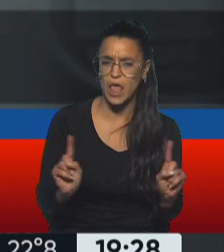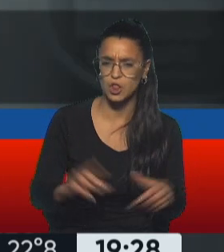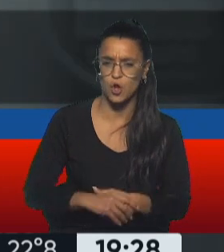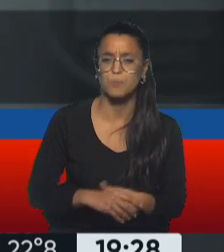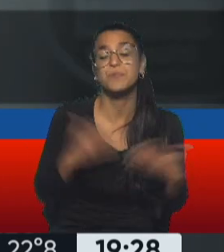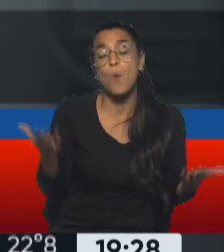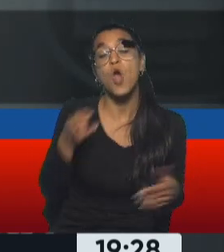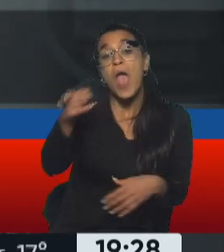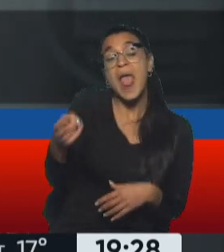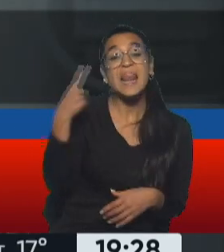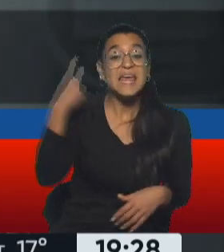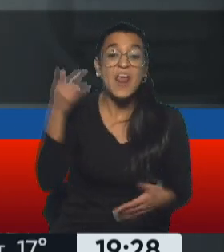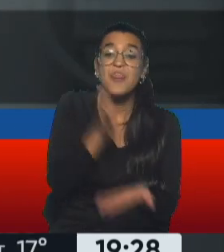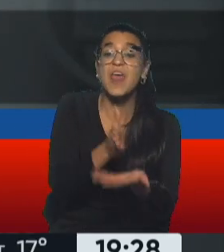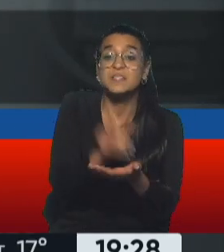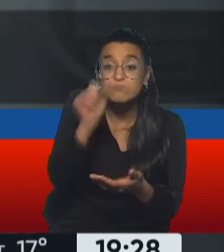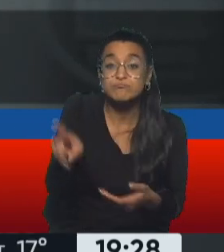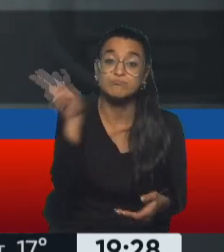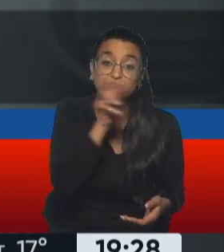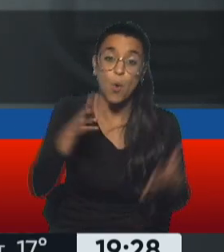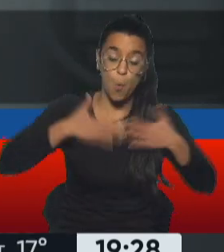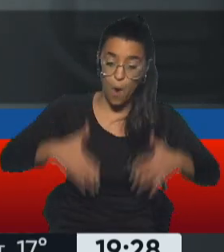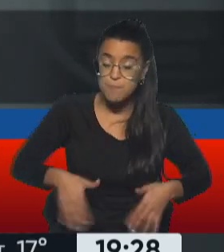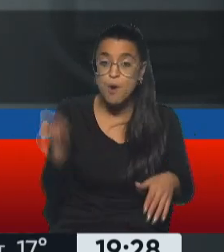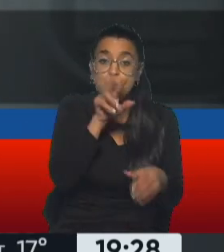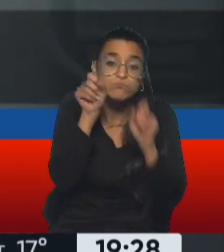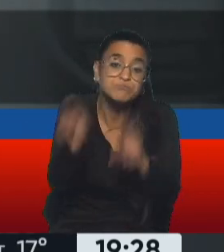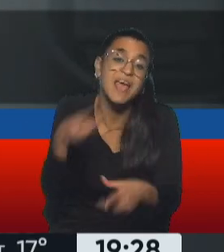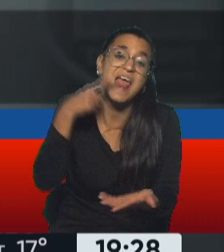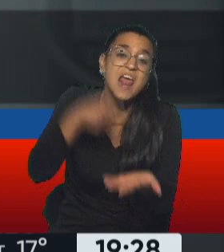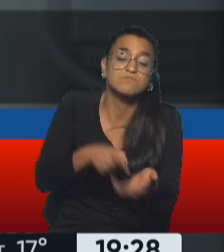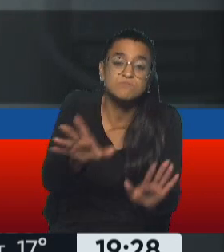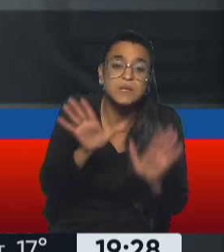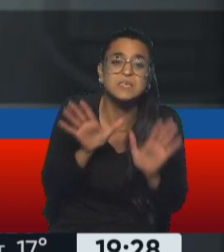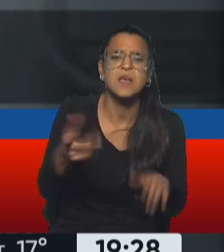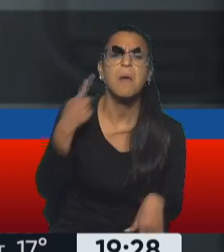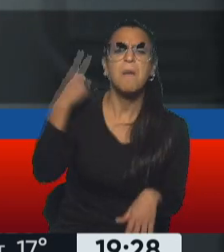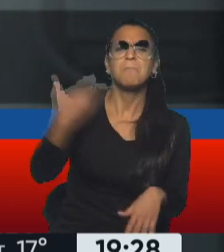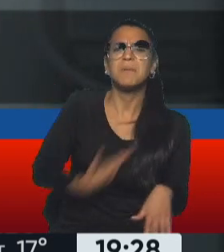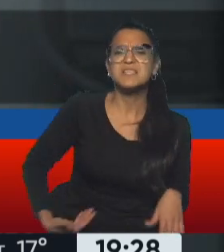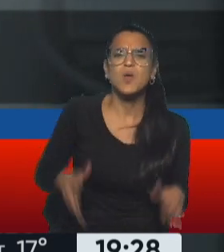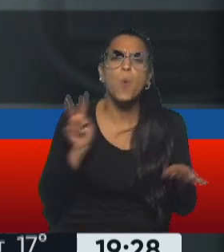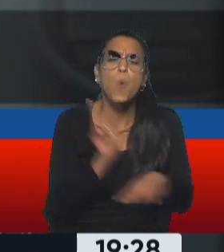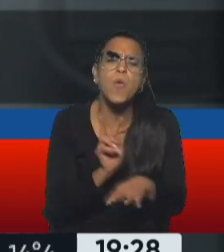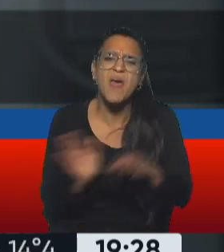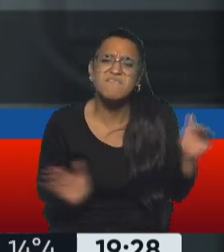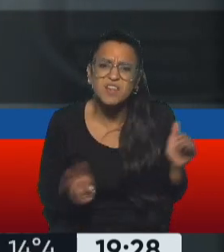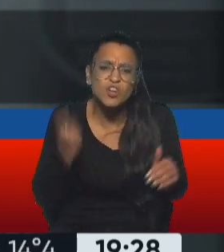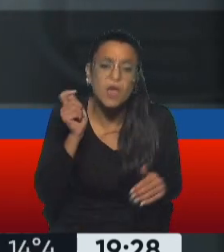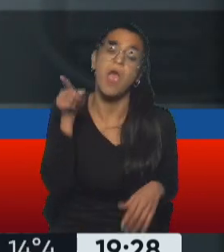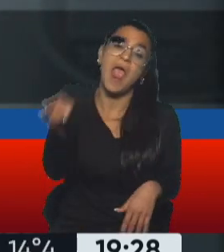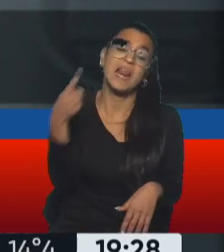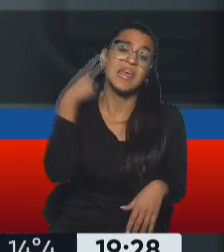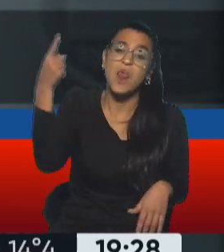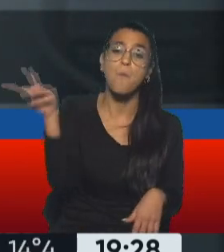that it's a woman's right, it's a woman's body, and it's her choice. Why does the president, who does he believe then should look out for the unborn child? He believes that it's up to a